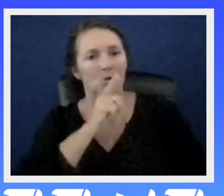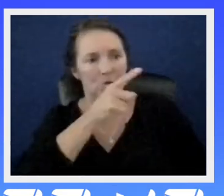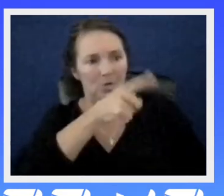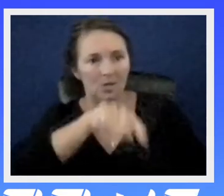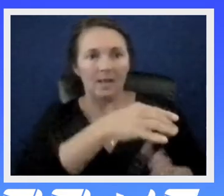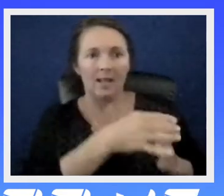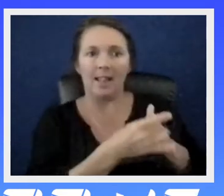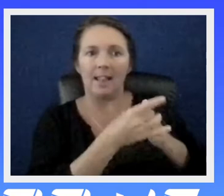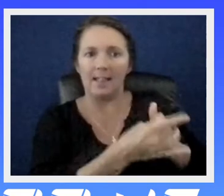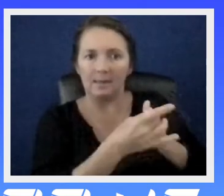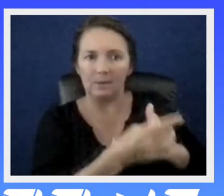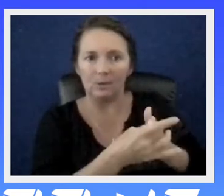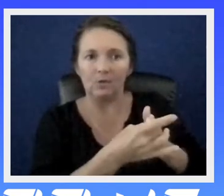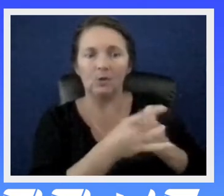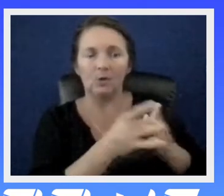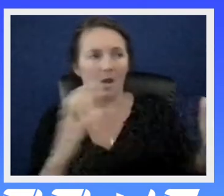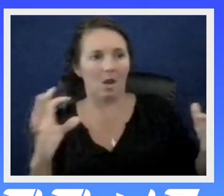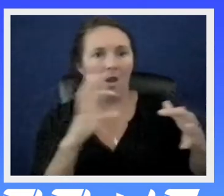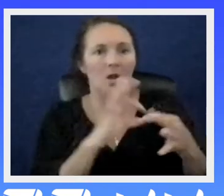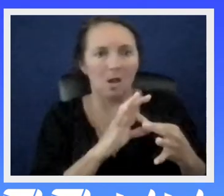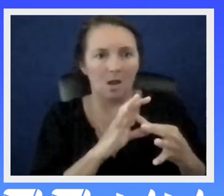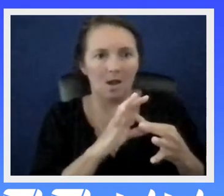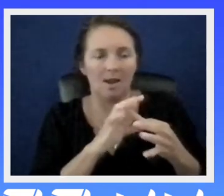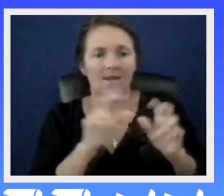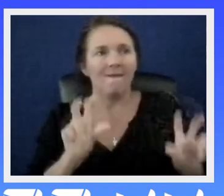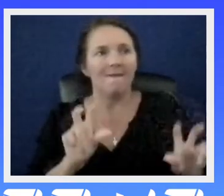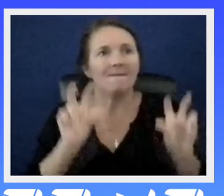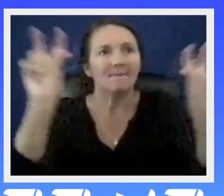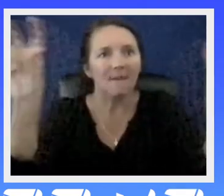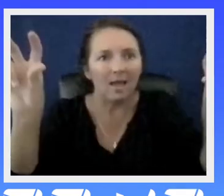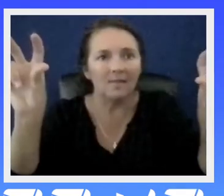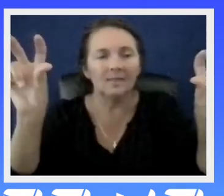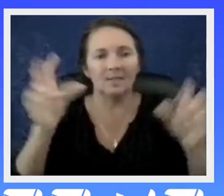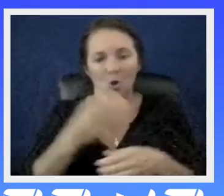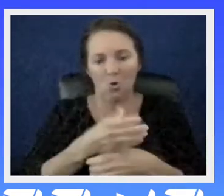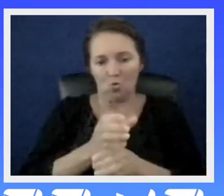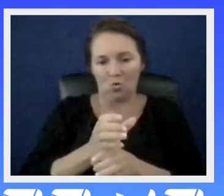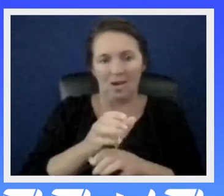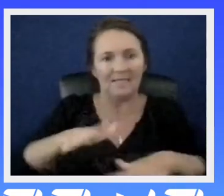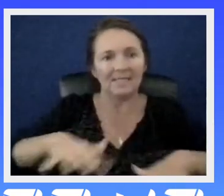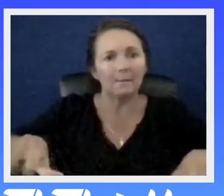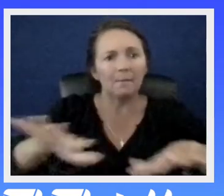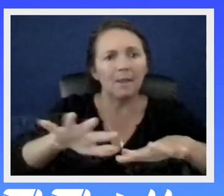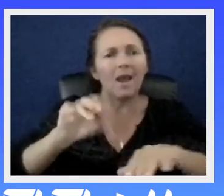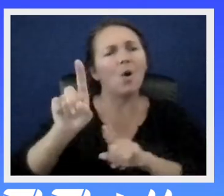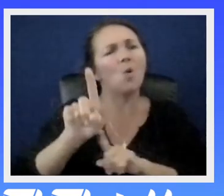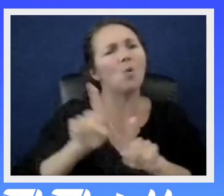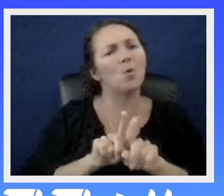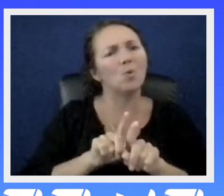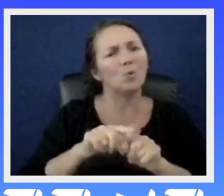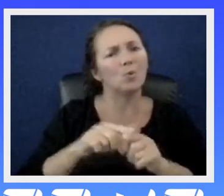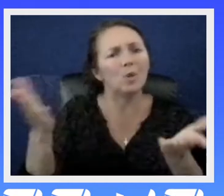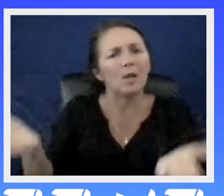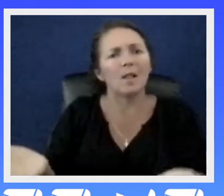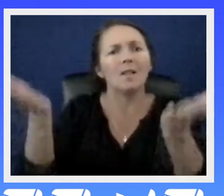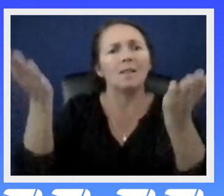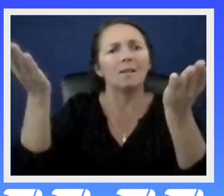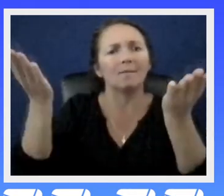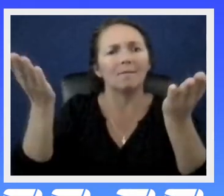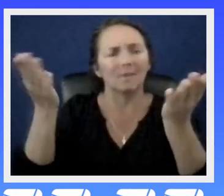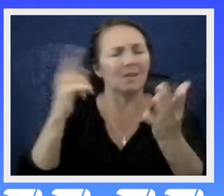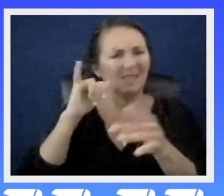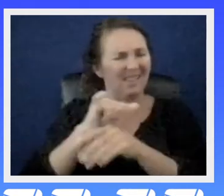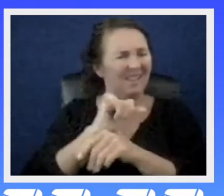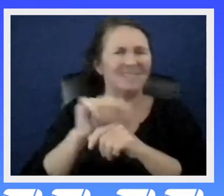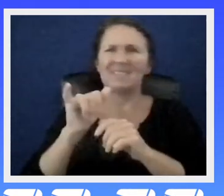to connect, invest in, create space for, and most of all, lift up as absolutely fundamental to